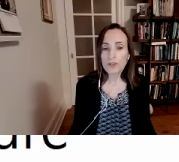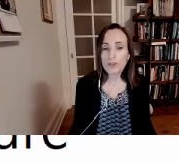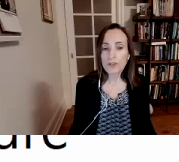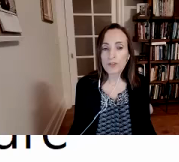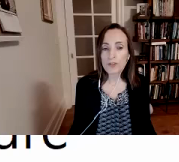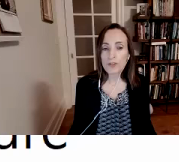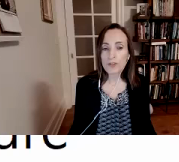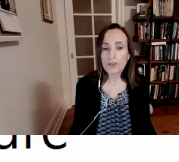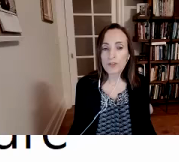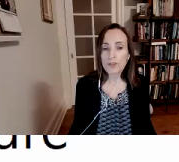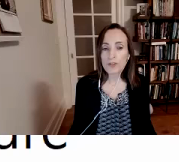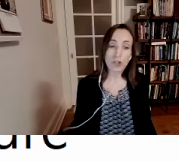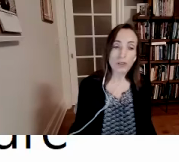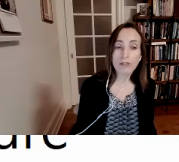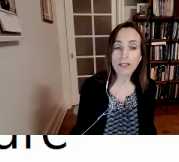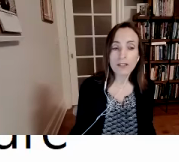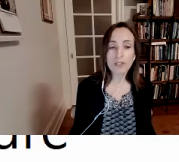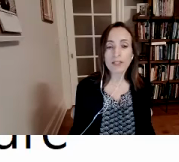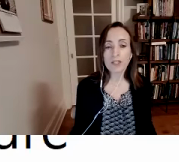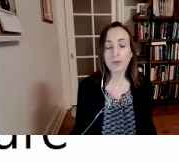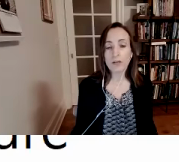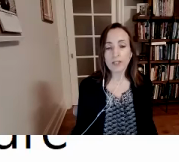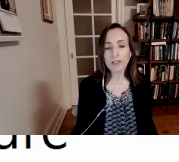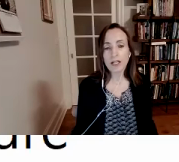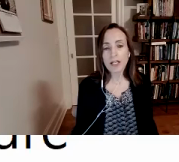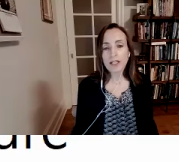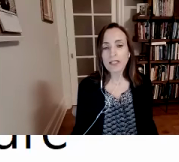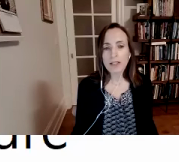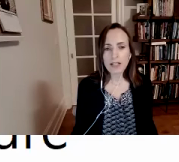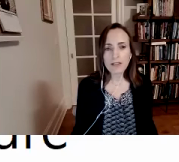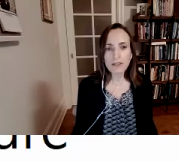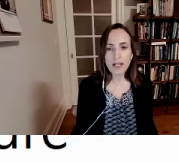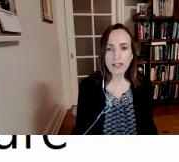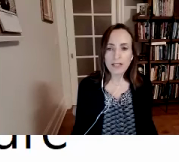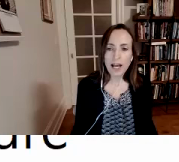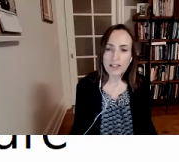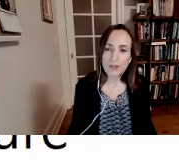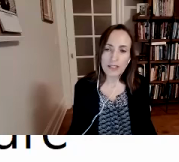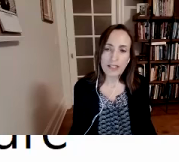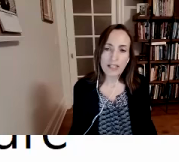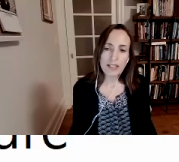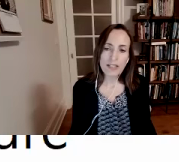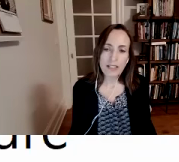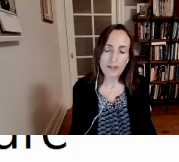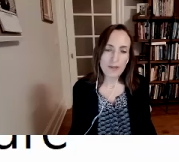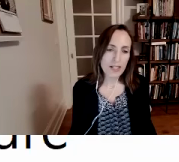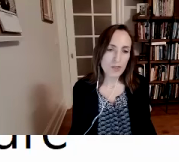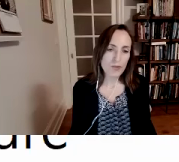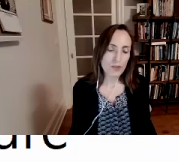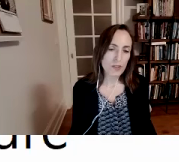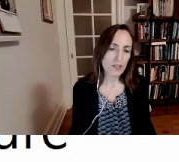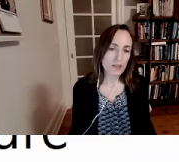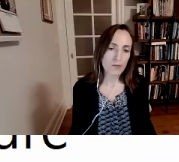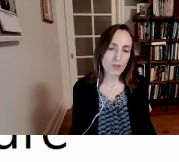that have a lower likelihood of being rated as prominent. The lexical none category